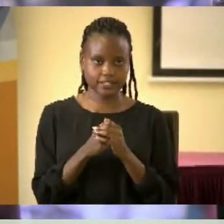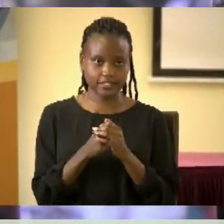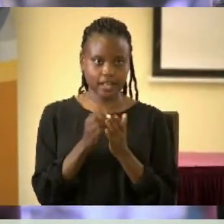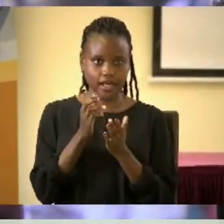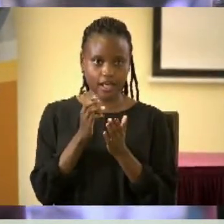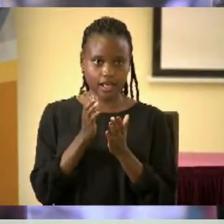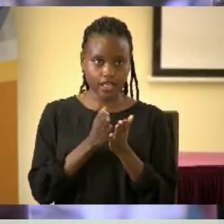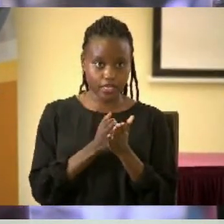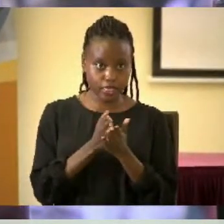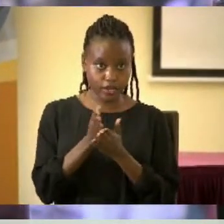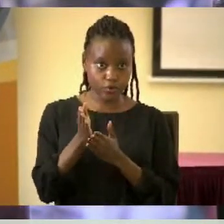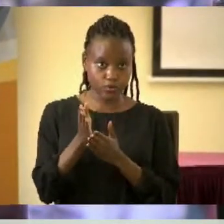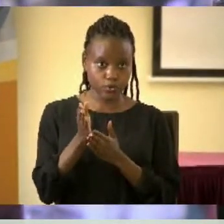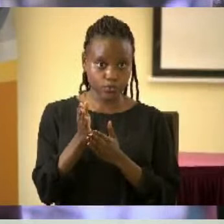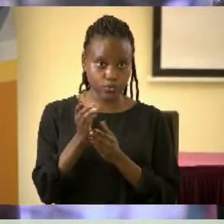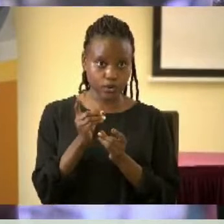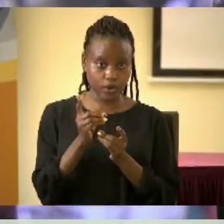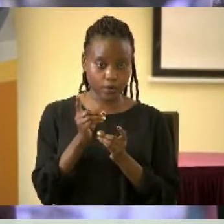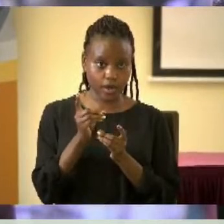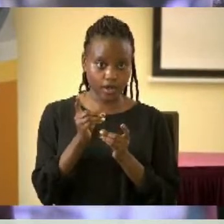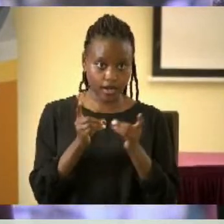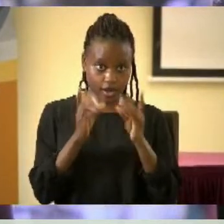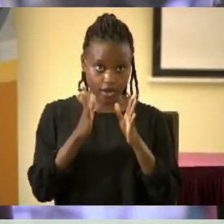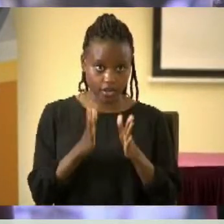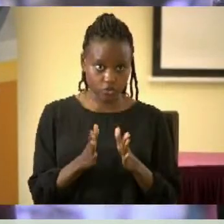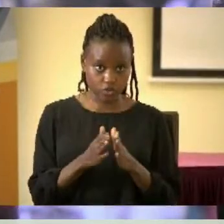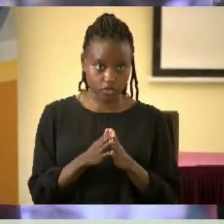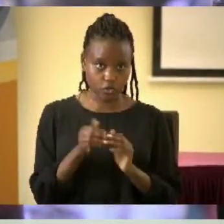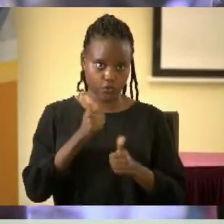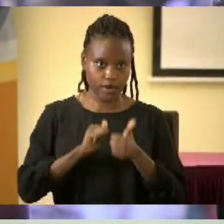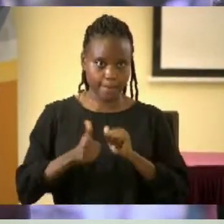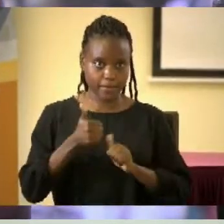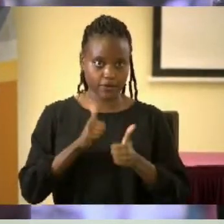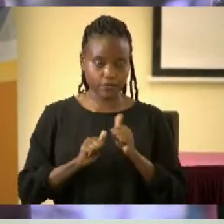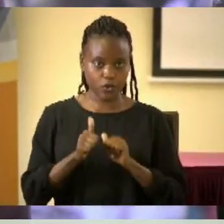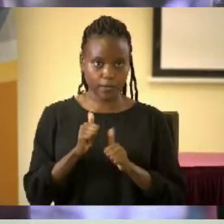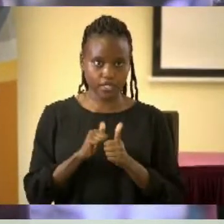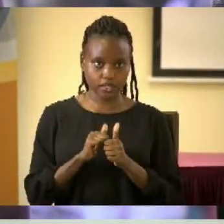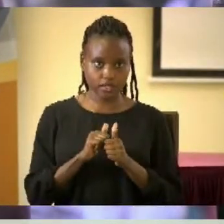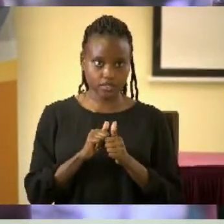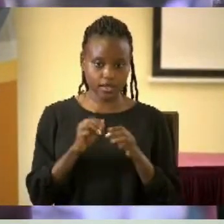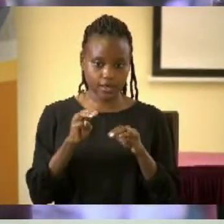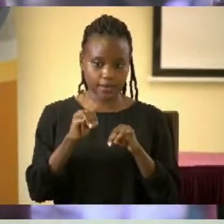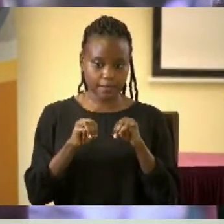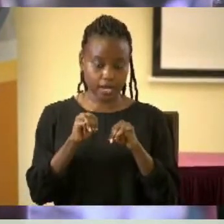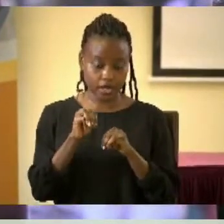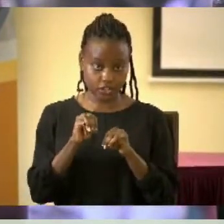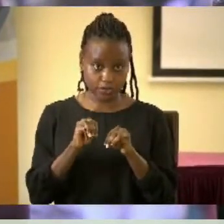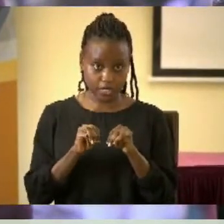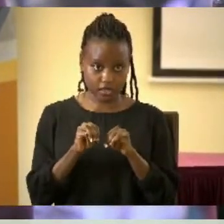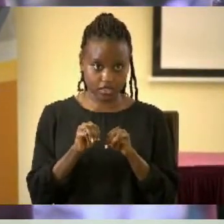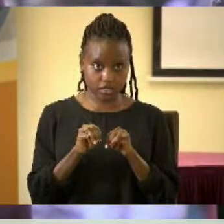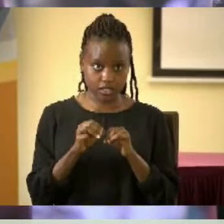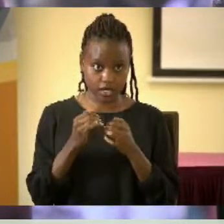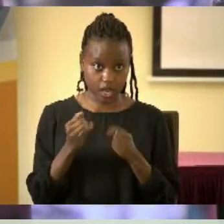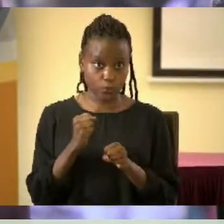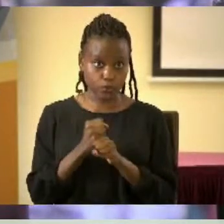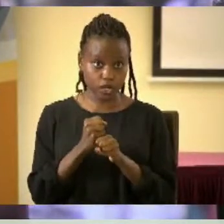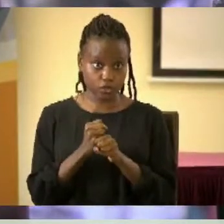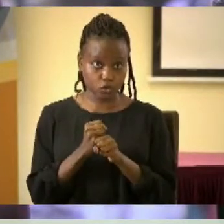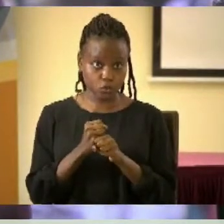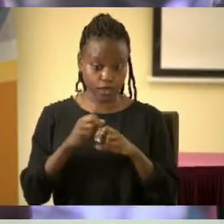Through our Directorate of Performance Management, we are already carrying out a